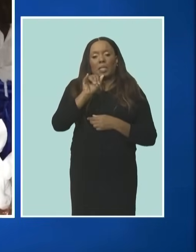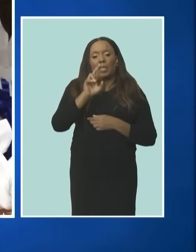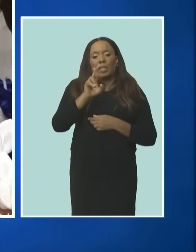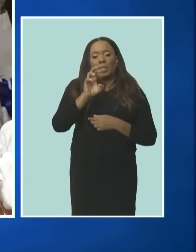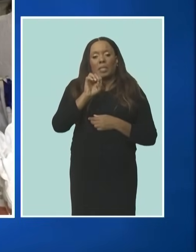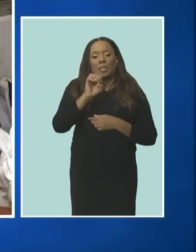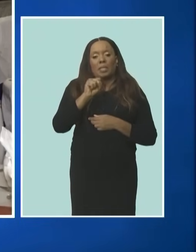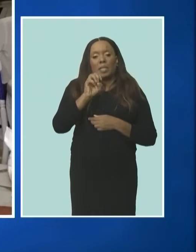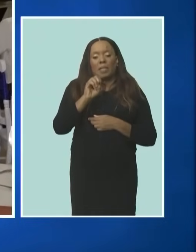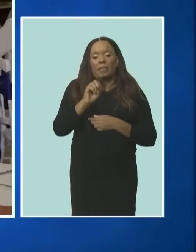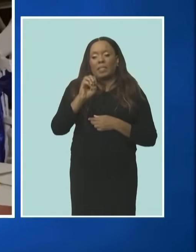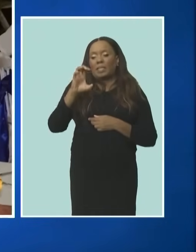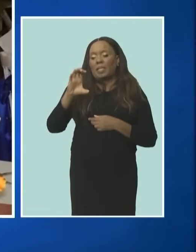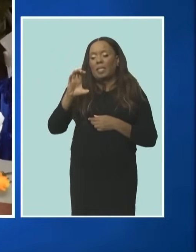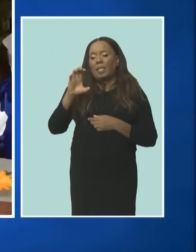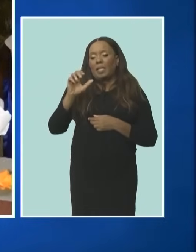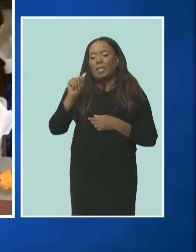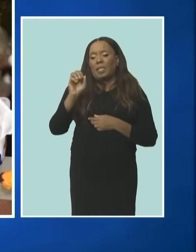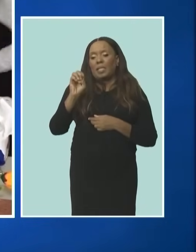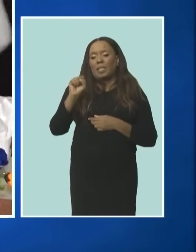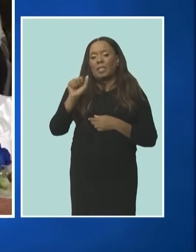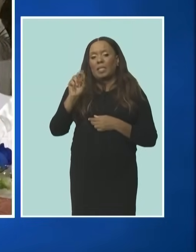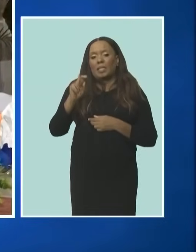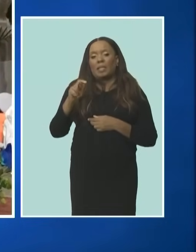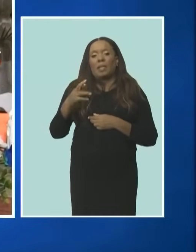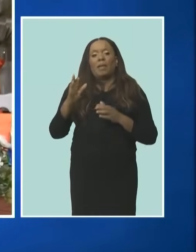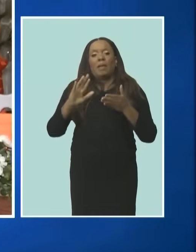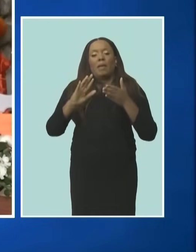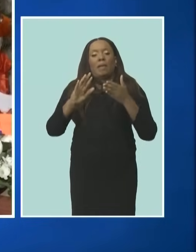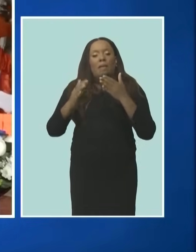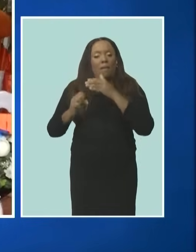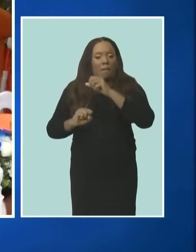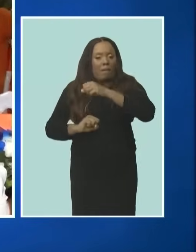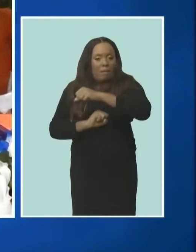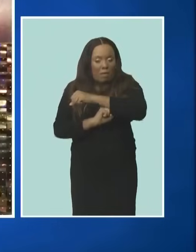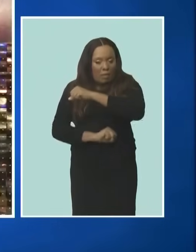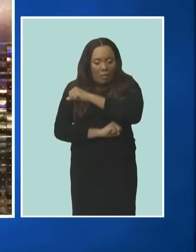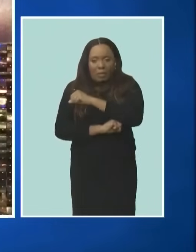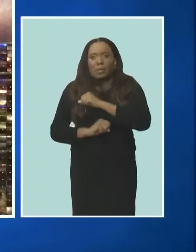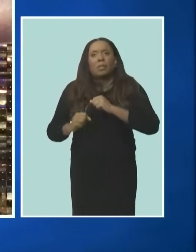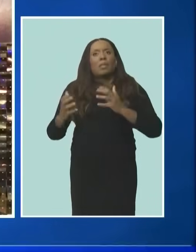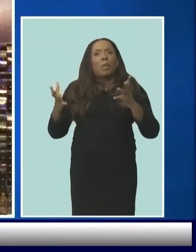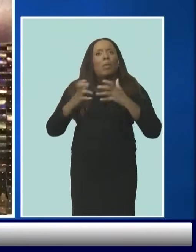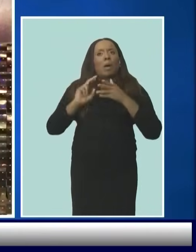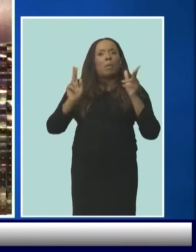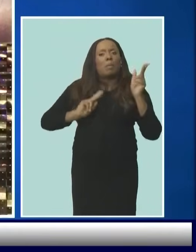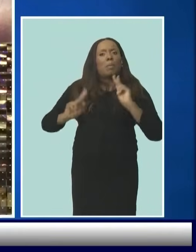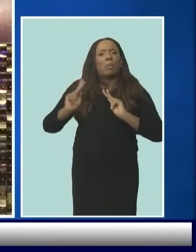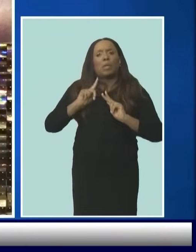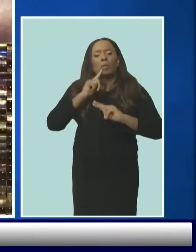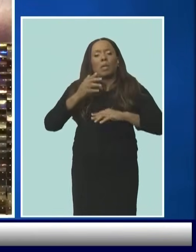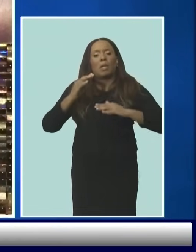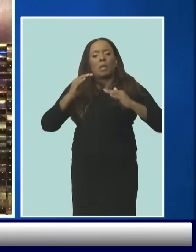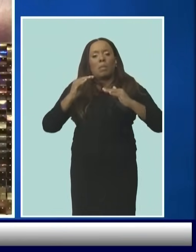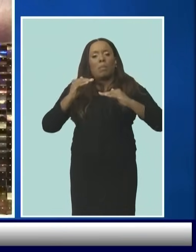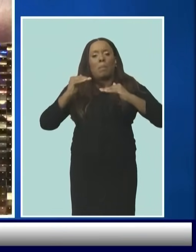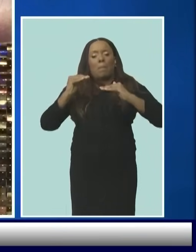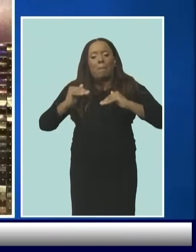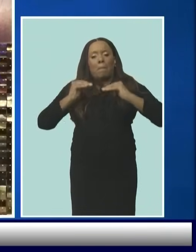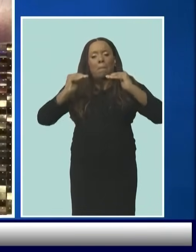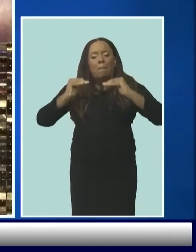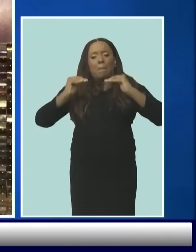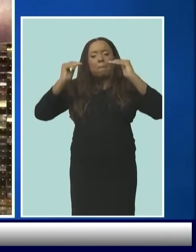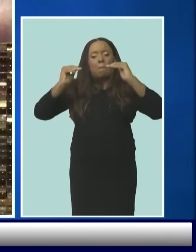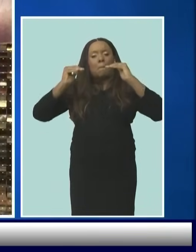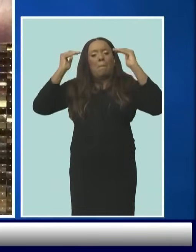infrastructure for peace to thrive within their communities. Micro savings, micro